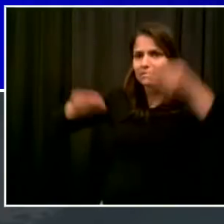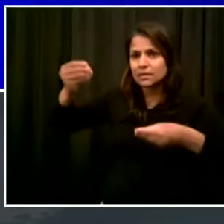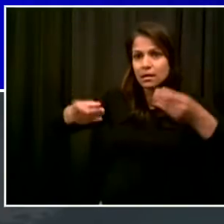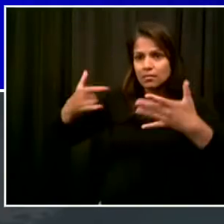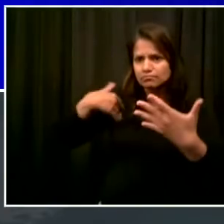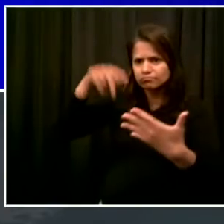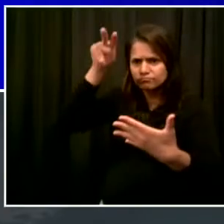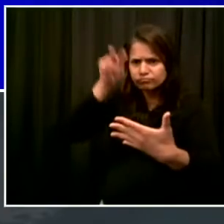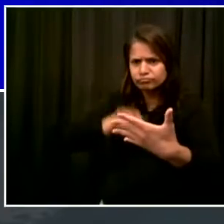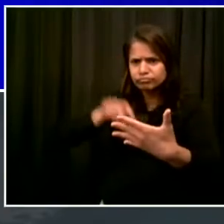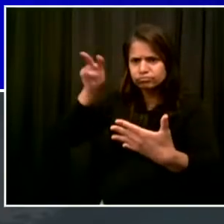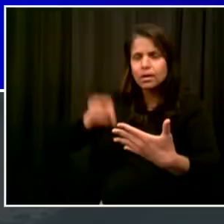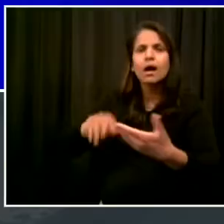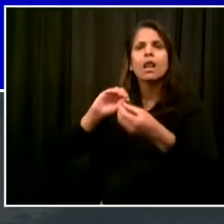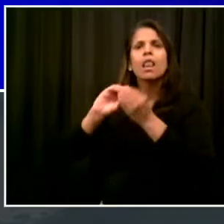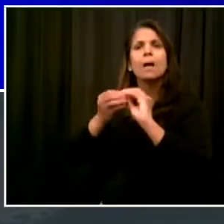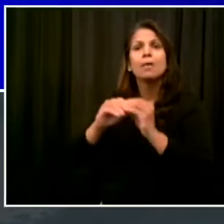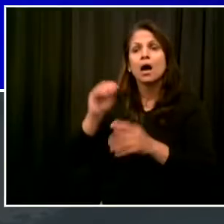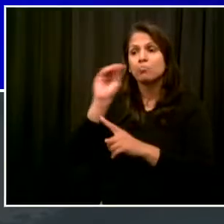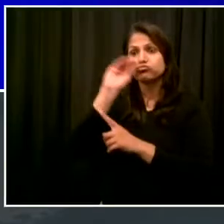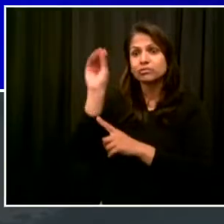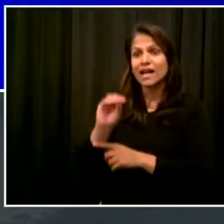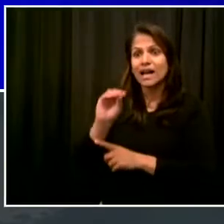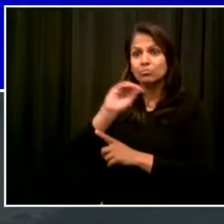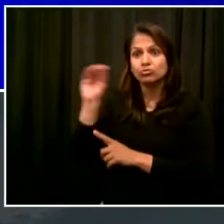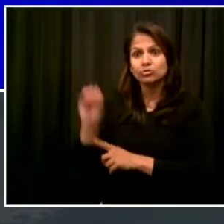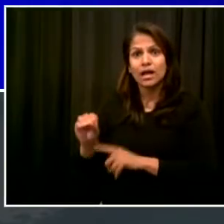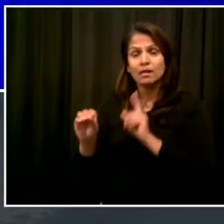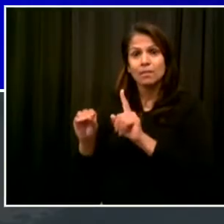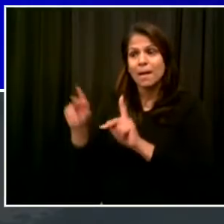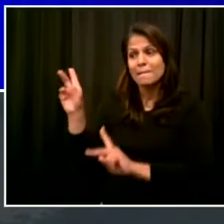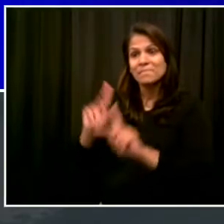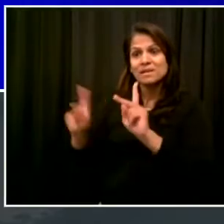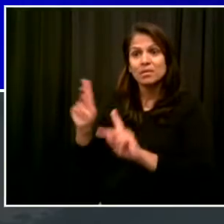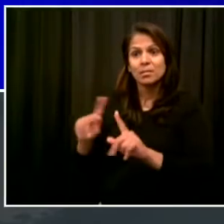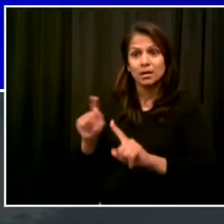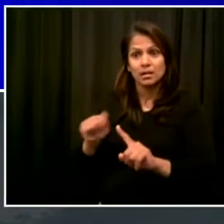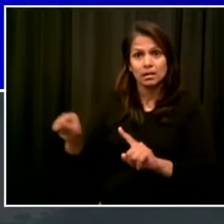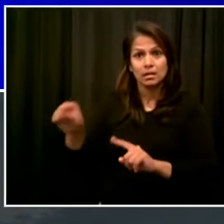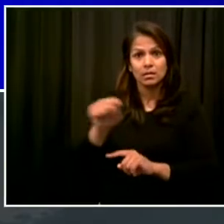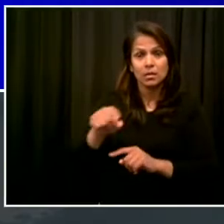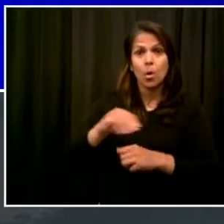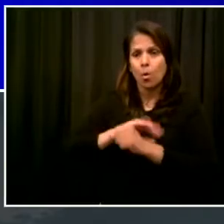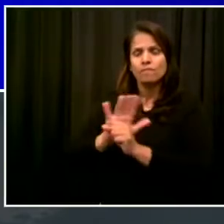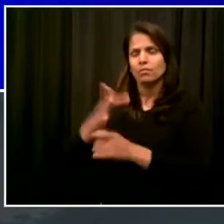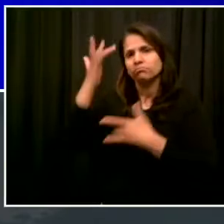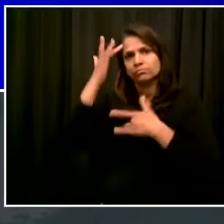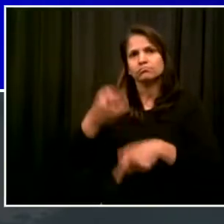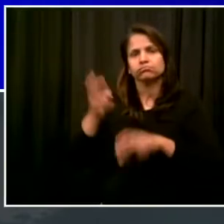actually test positive is only 7%. So within that 75 patients only 7% of them, a very small